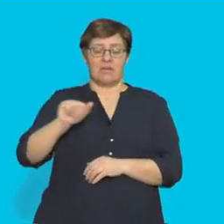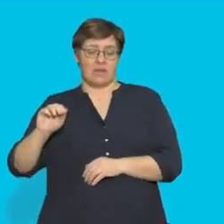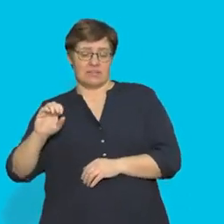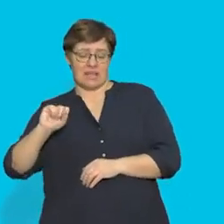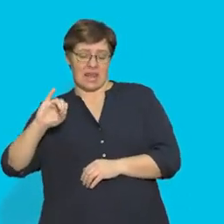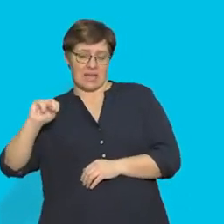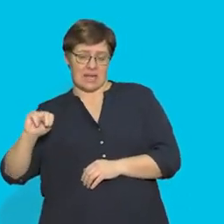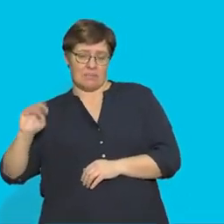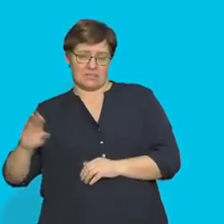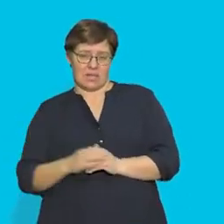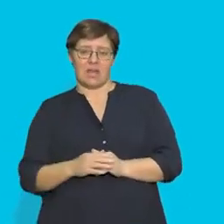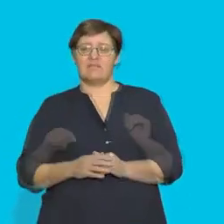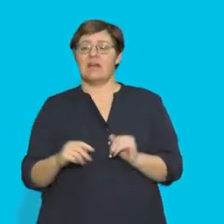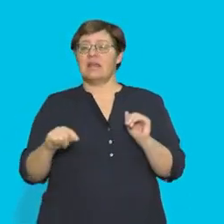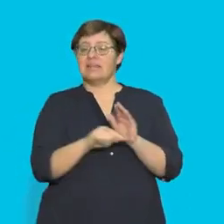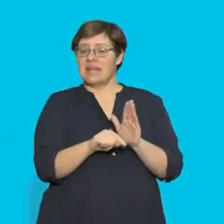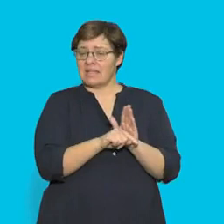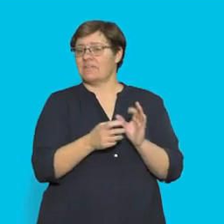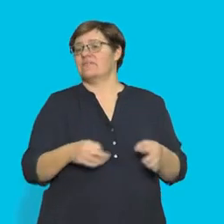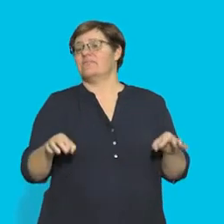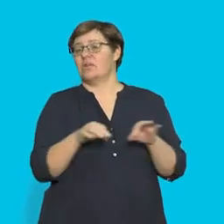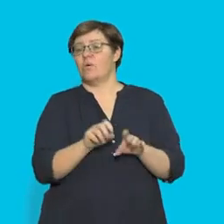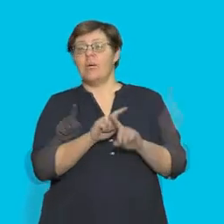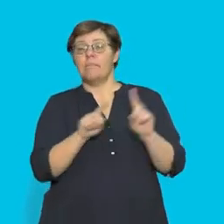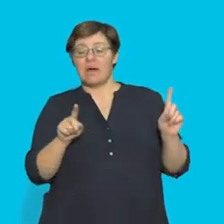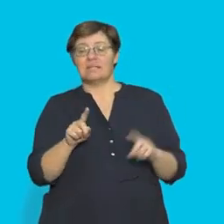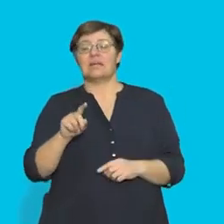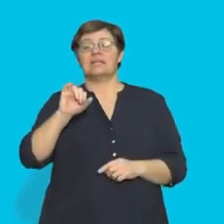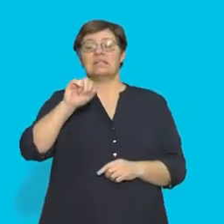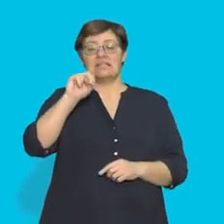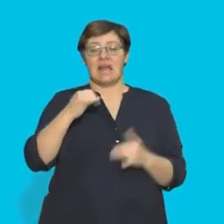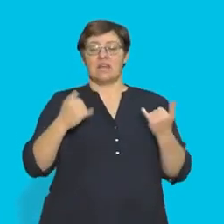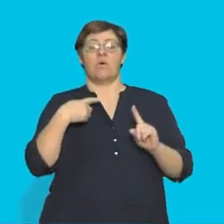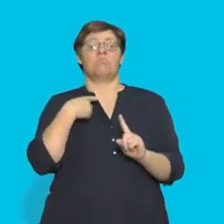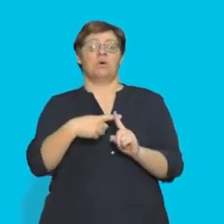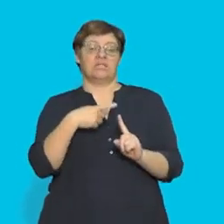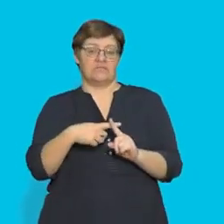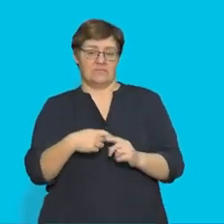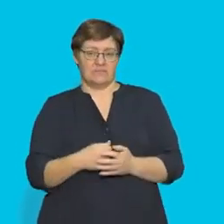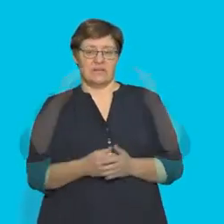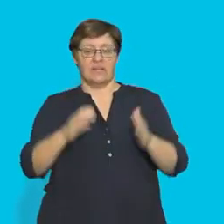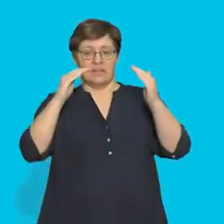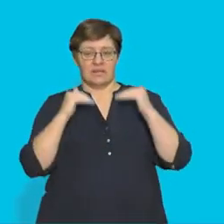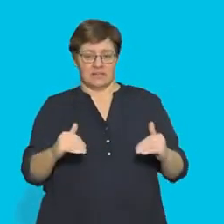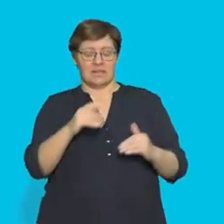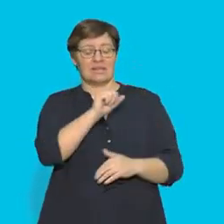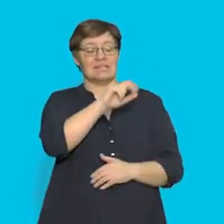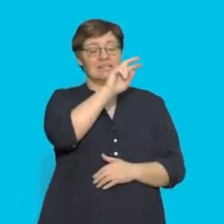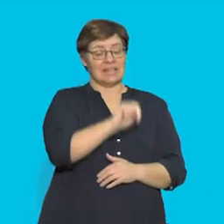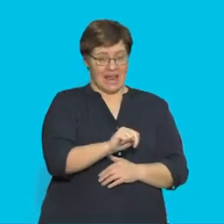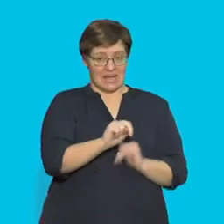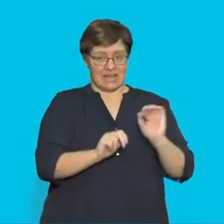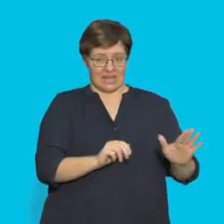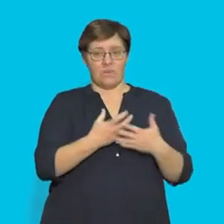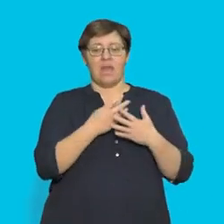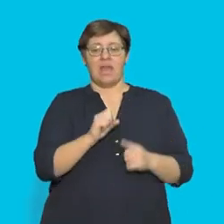of alpha, sine of beta. And when you have a negative value, it's the same, except the sine becomes a positive.